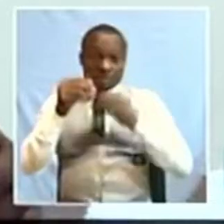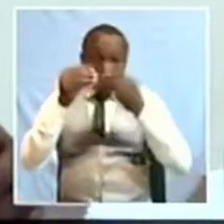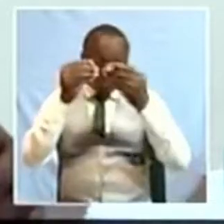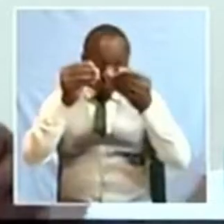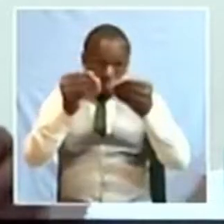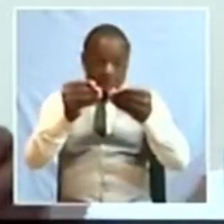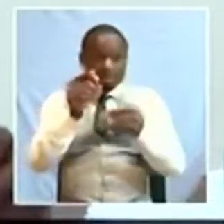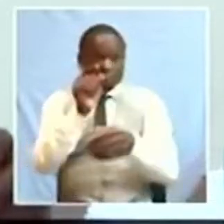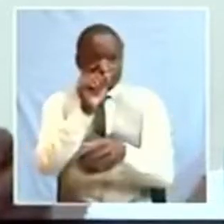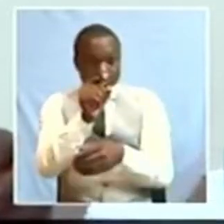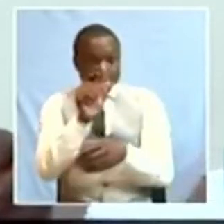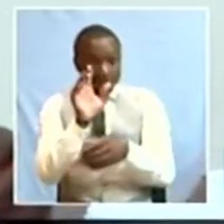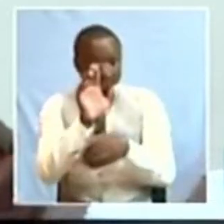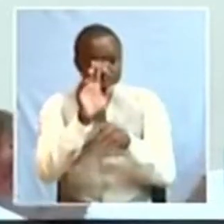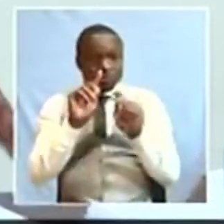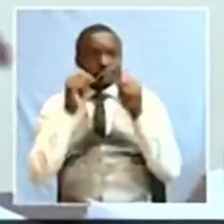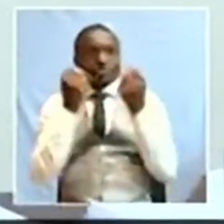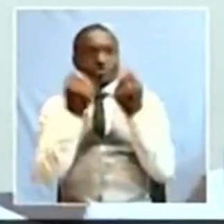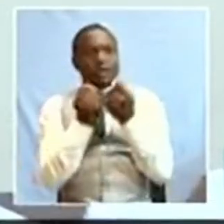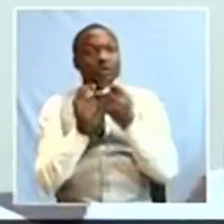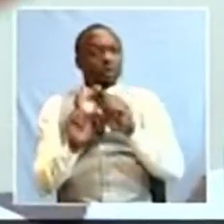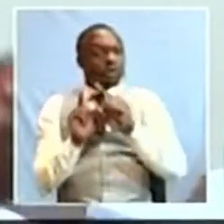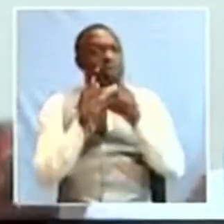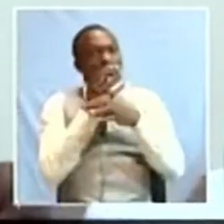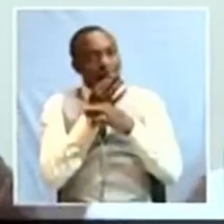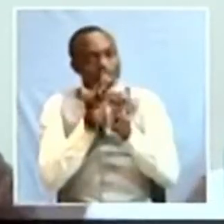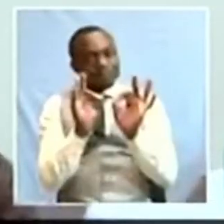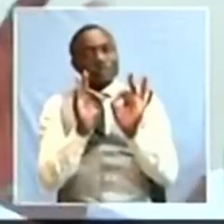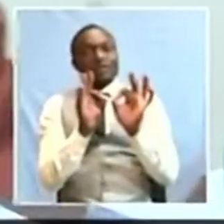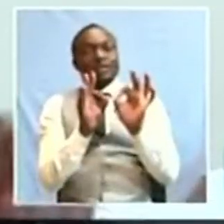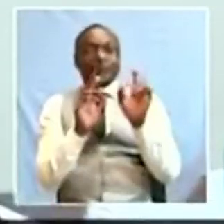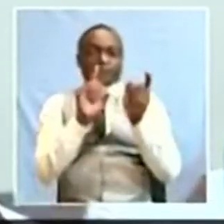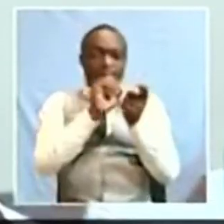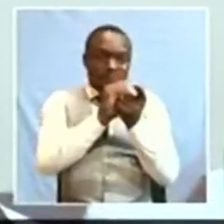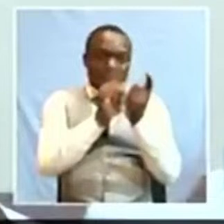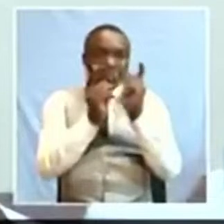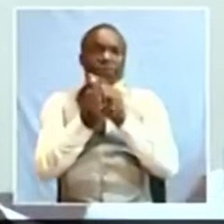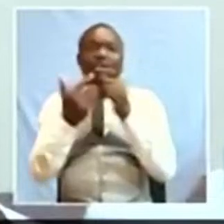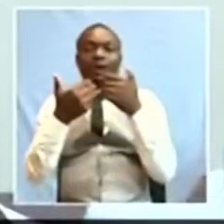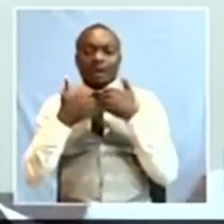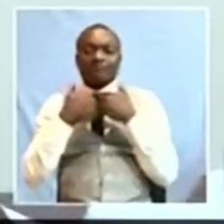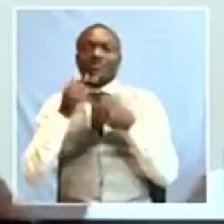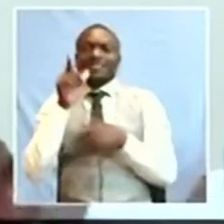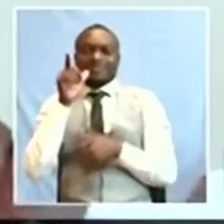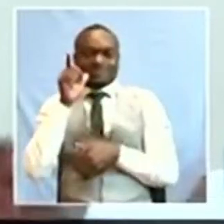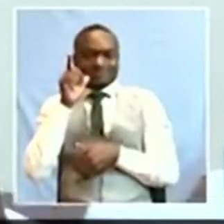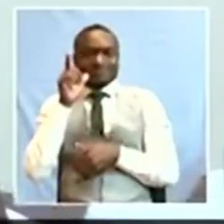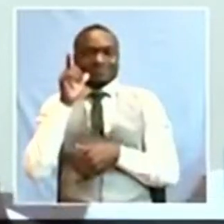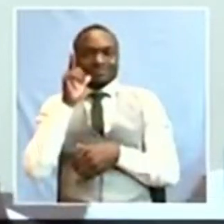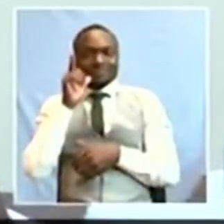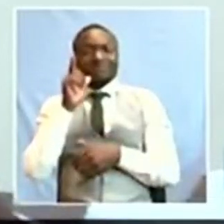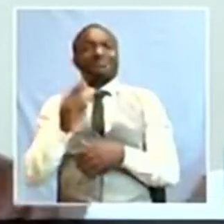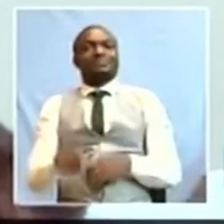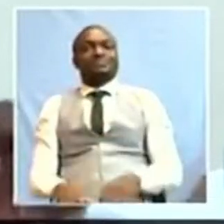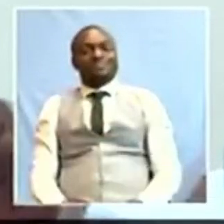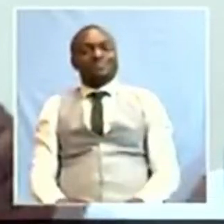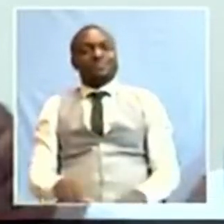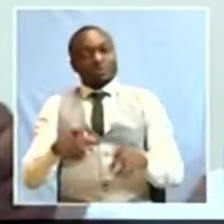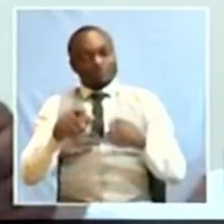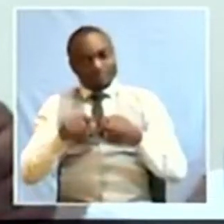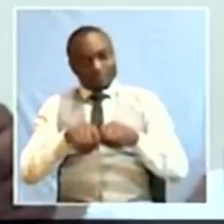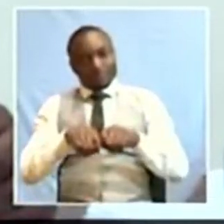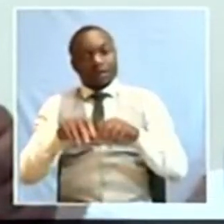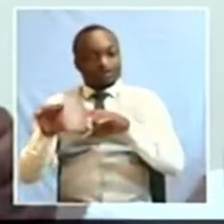bestowed on you and your delegation so that you can freely mingle and have lunch. We adjourn